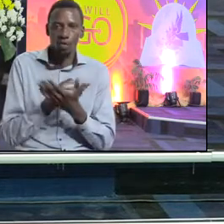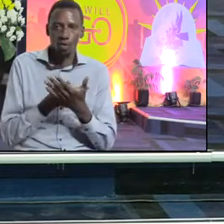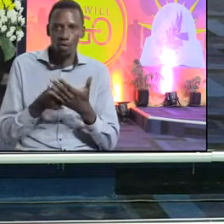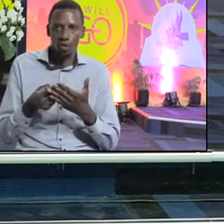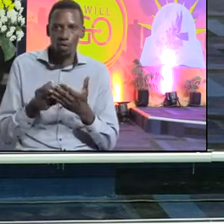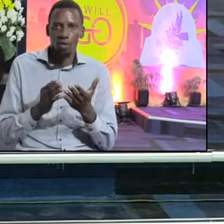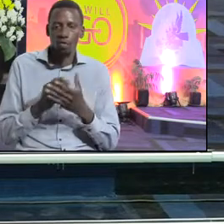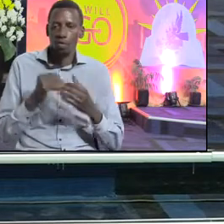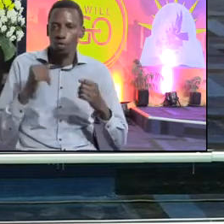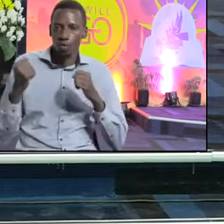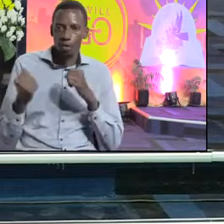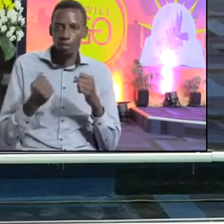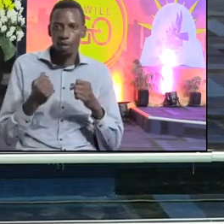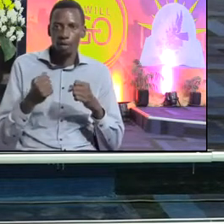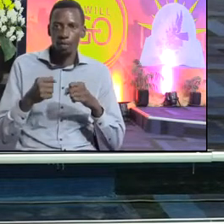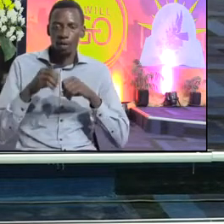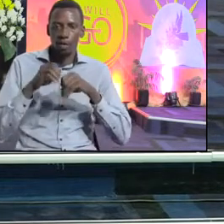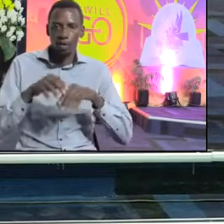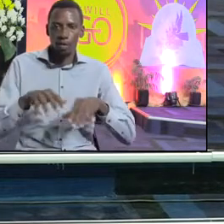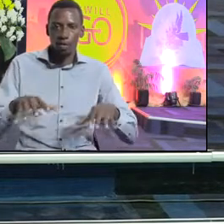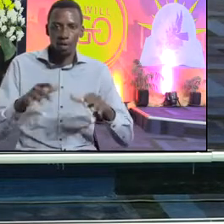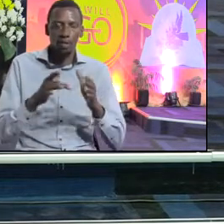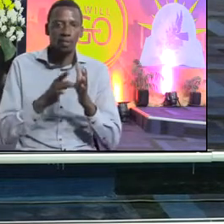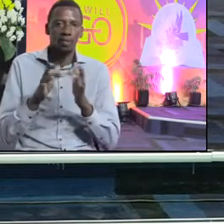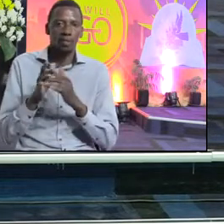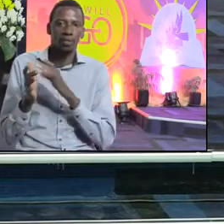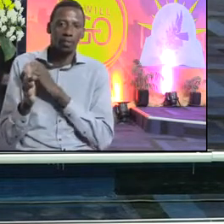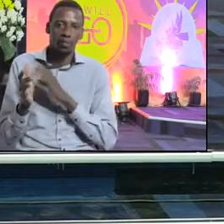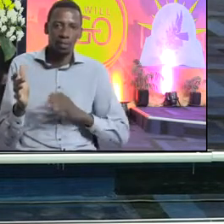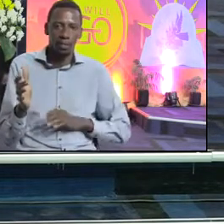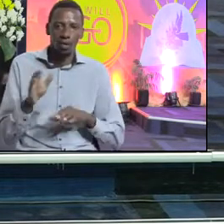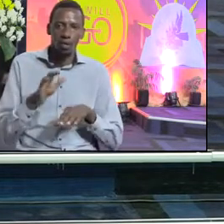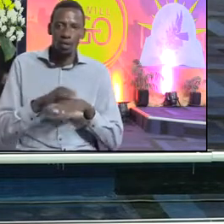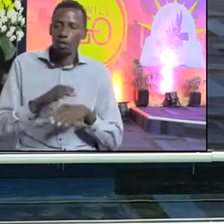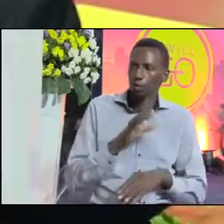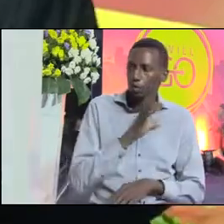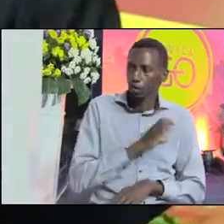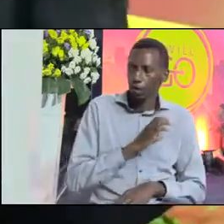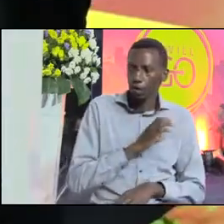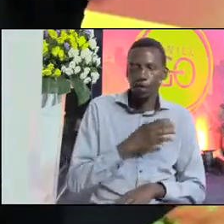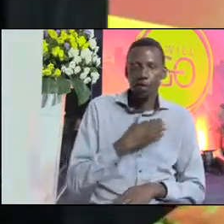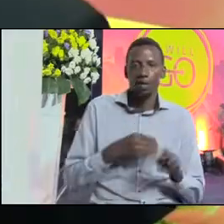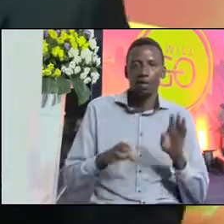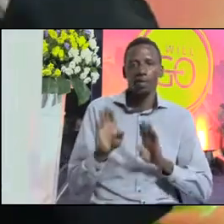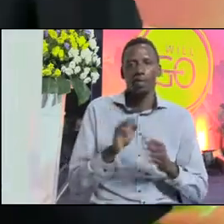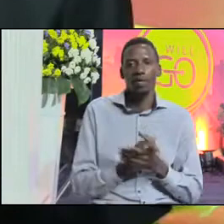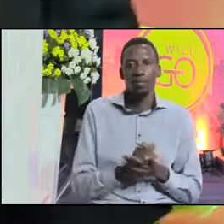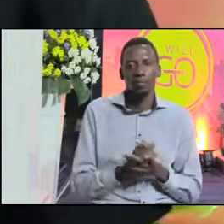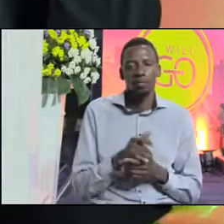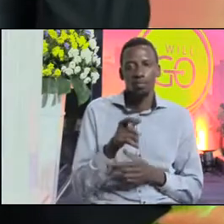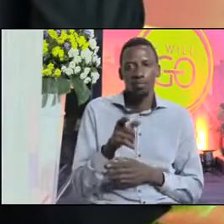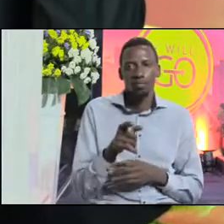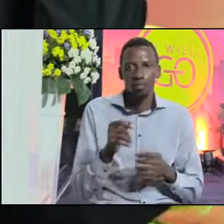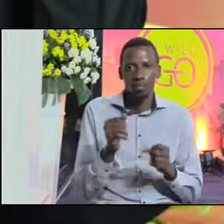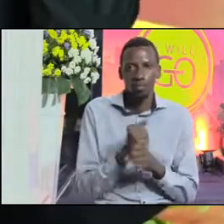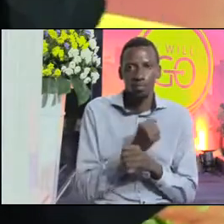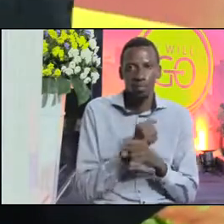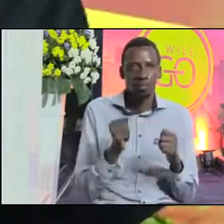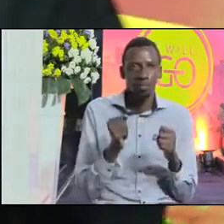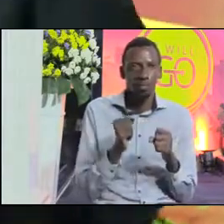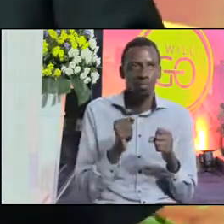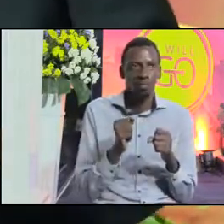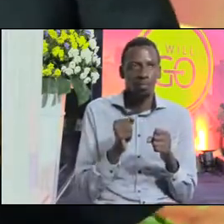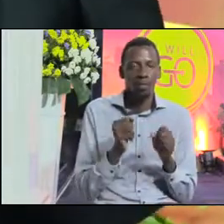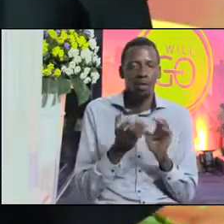and influence of Jesus Christ on our characters and our conduct. You can't be